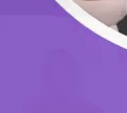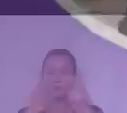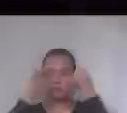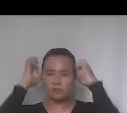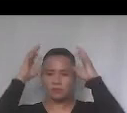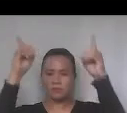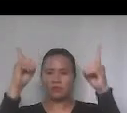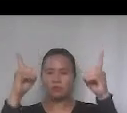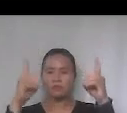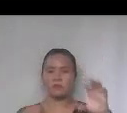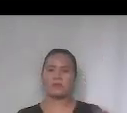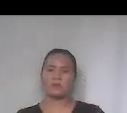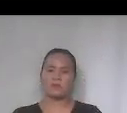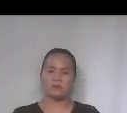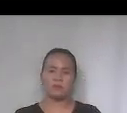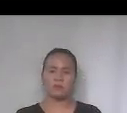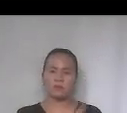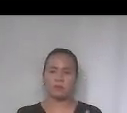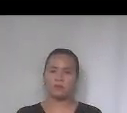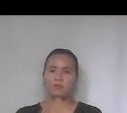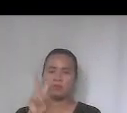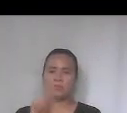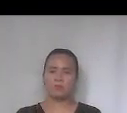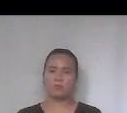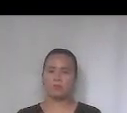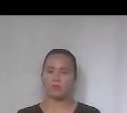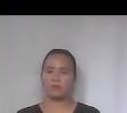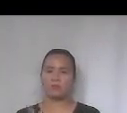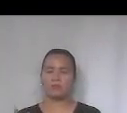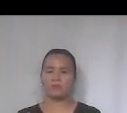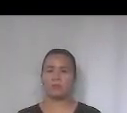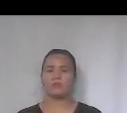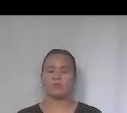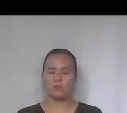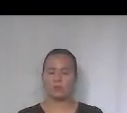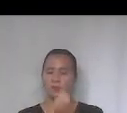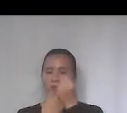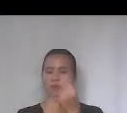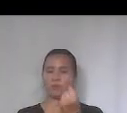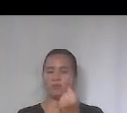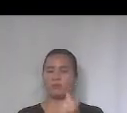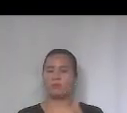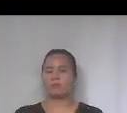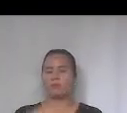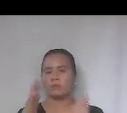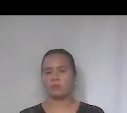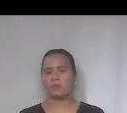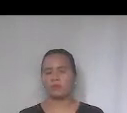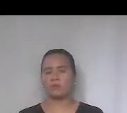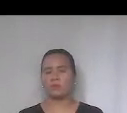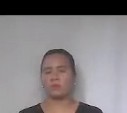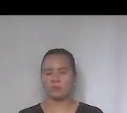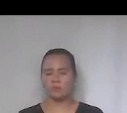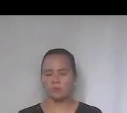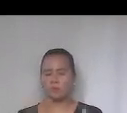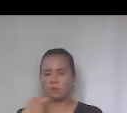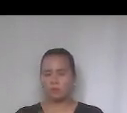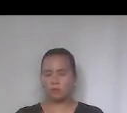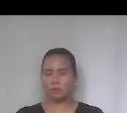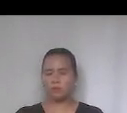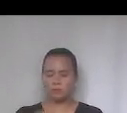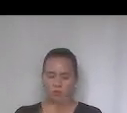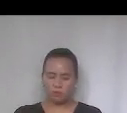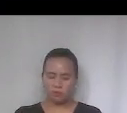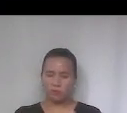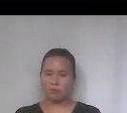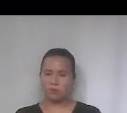I'm going to be talking to you about supporting students with challenges in reading and writing. I'm